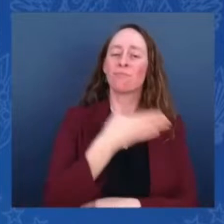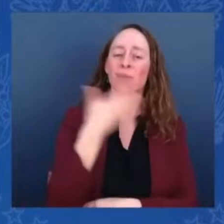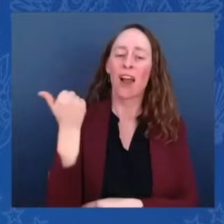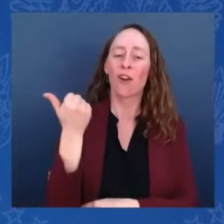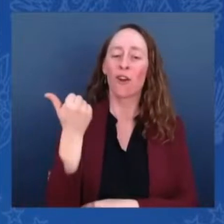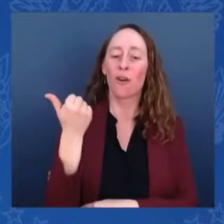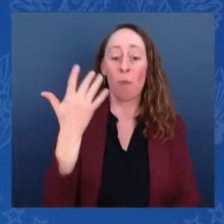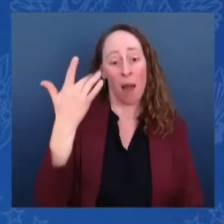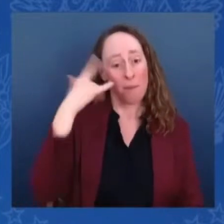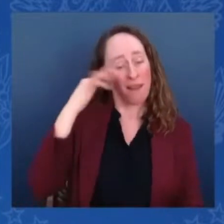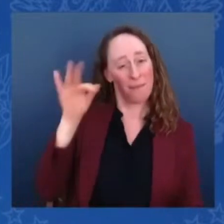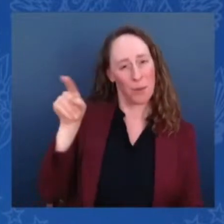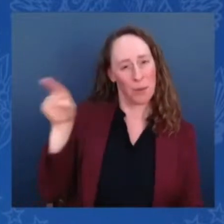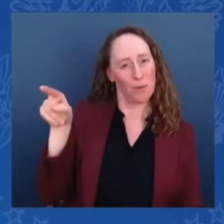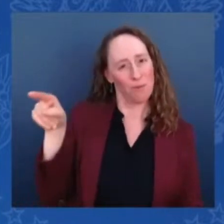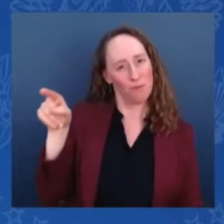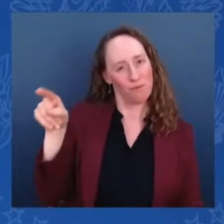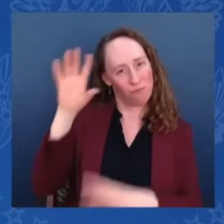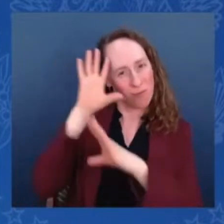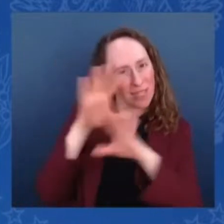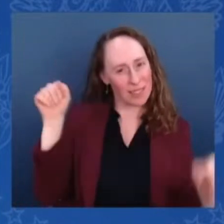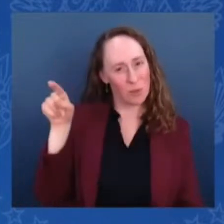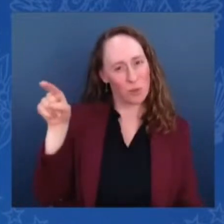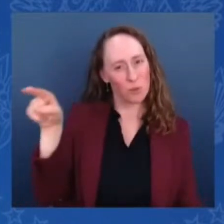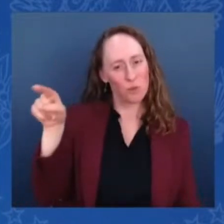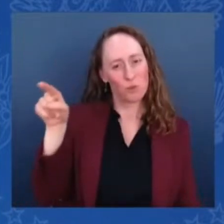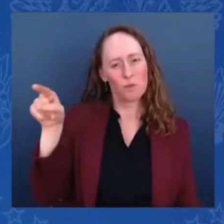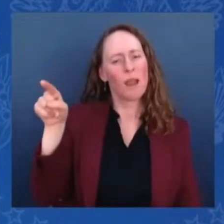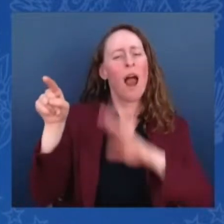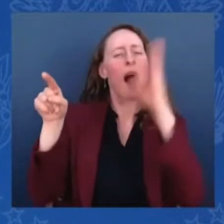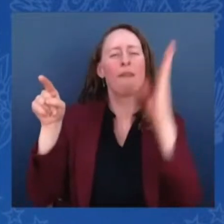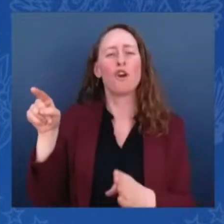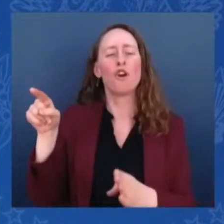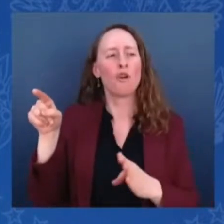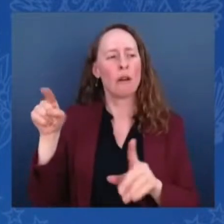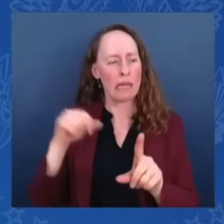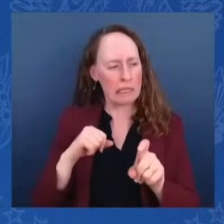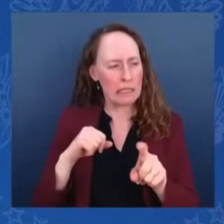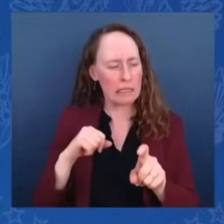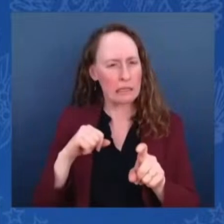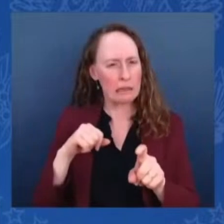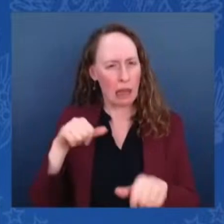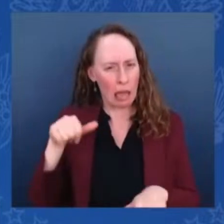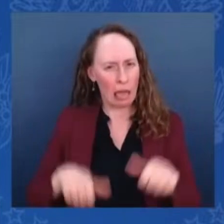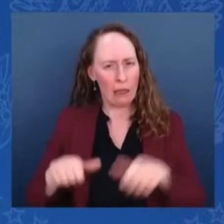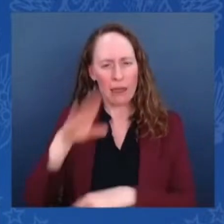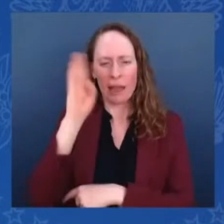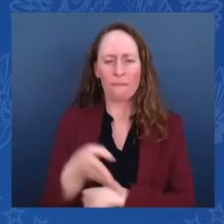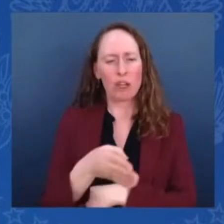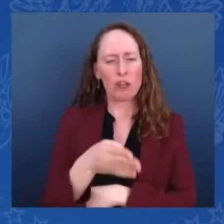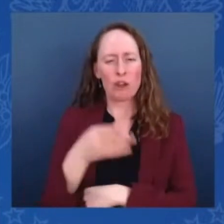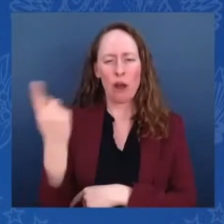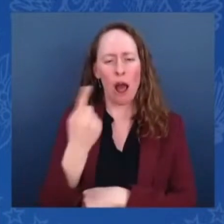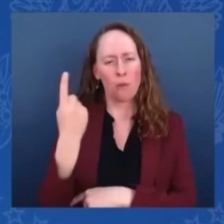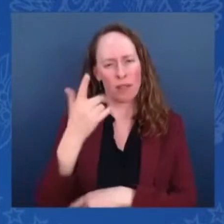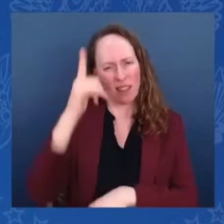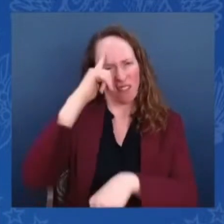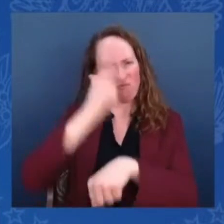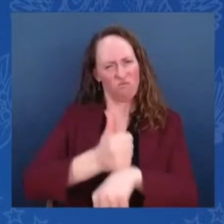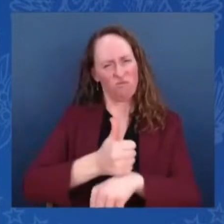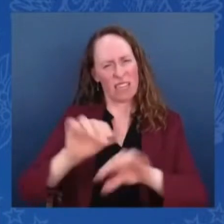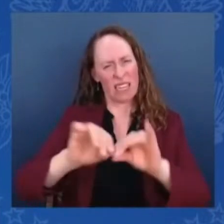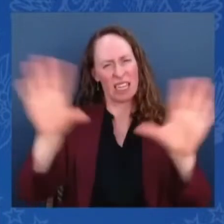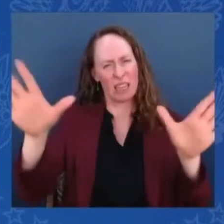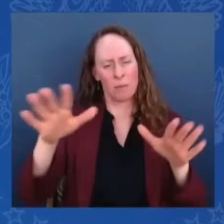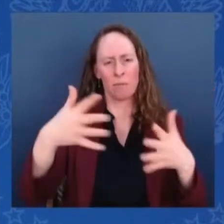You have never wavered in the conviction that when America leads, when America engages,